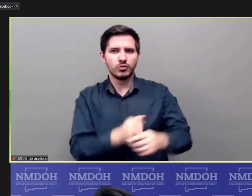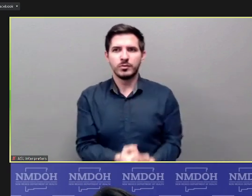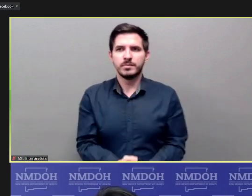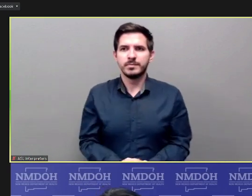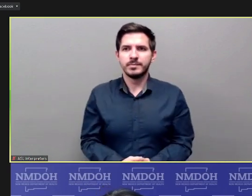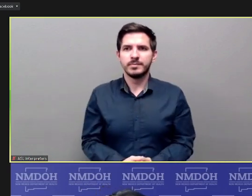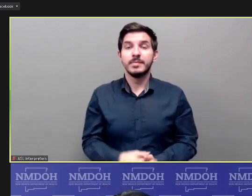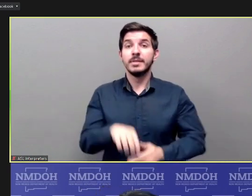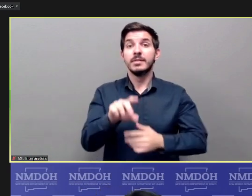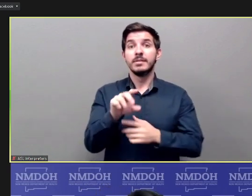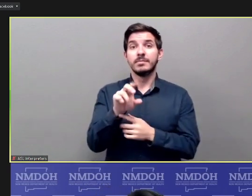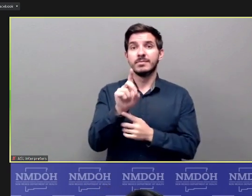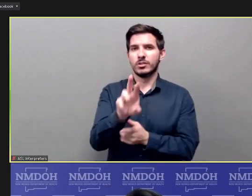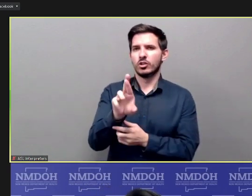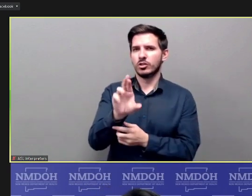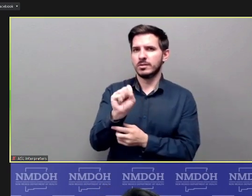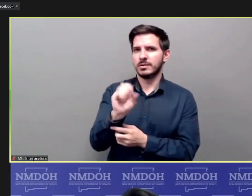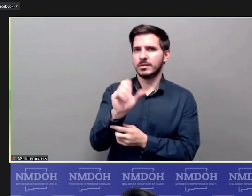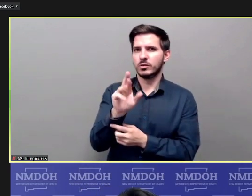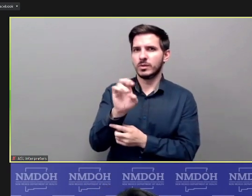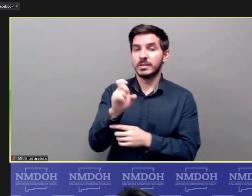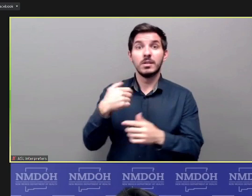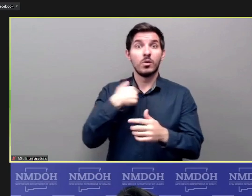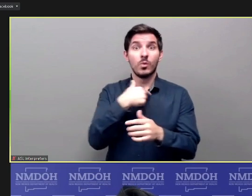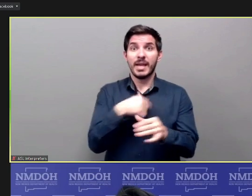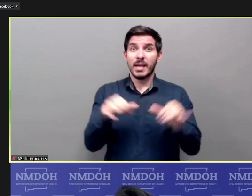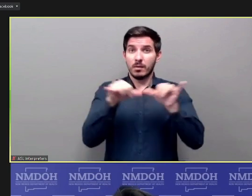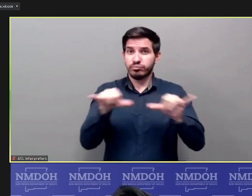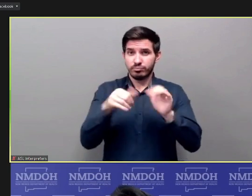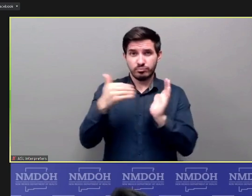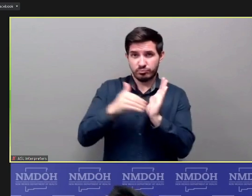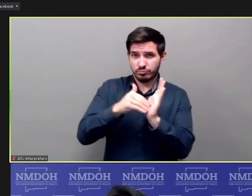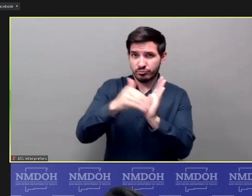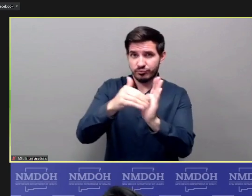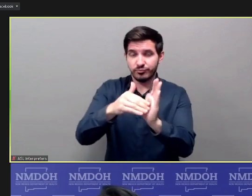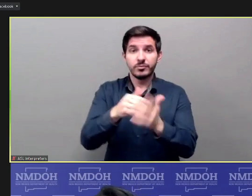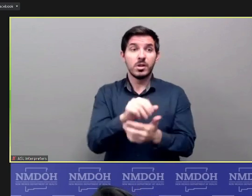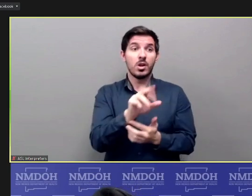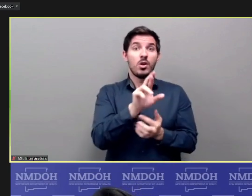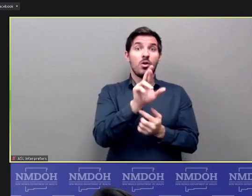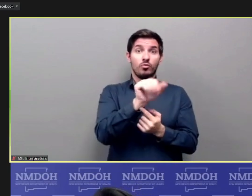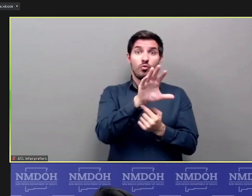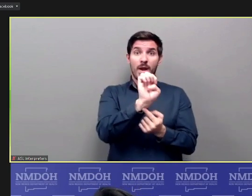routinely report, and you've seen it through the whole pandemic, race, which is white,